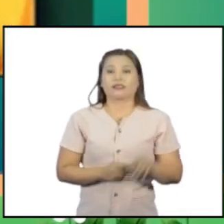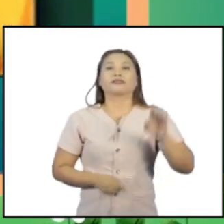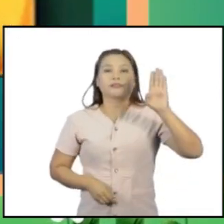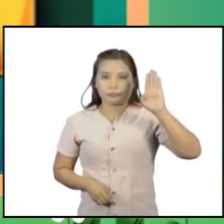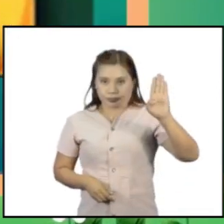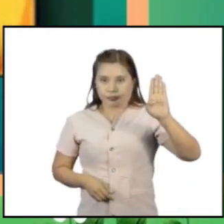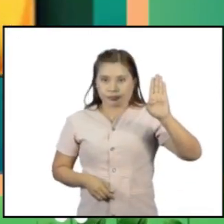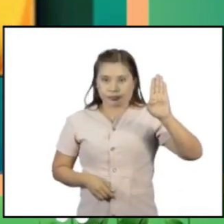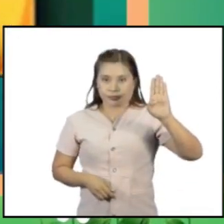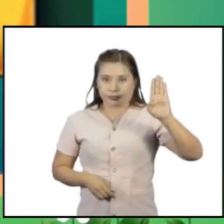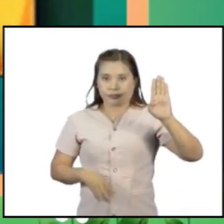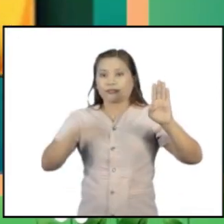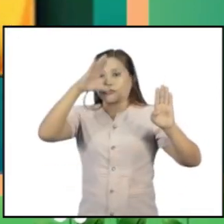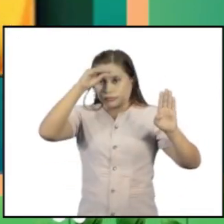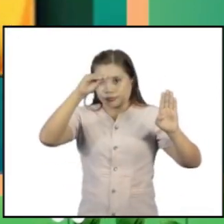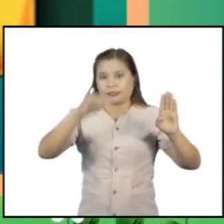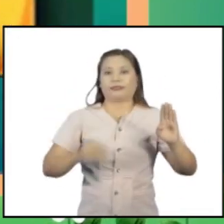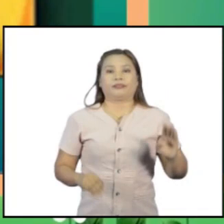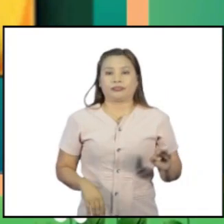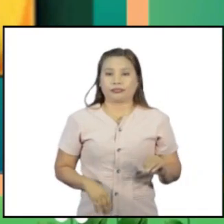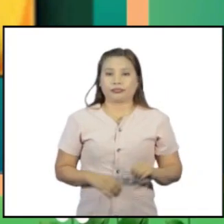is letter B. Boy.